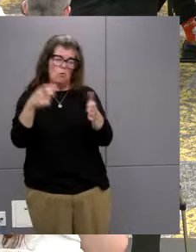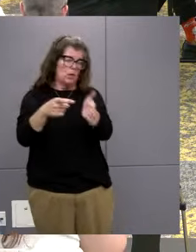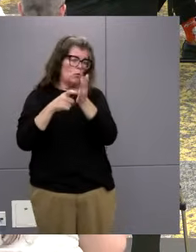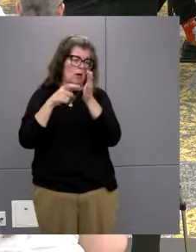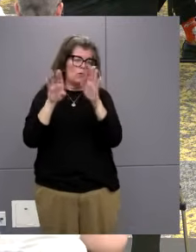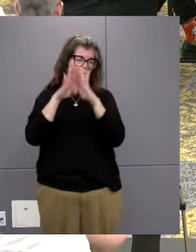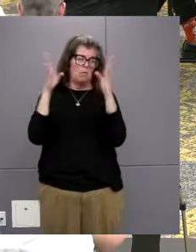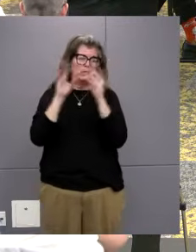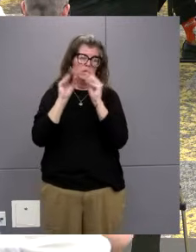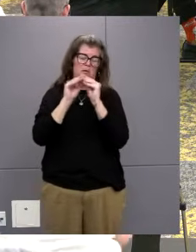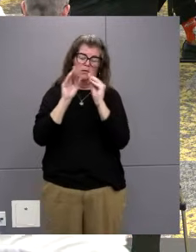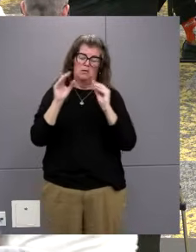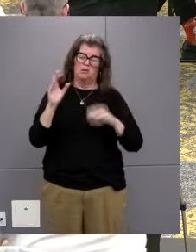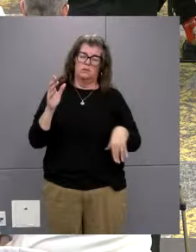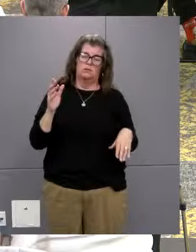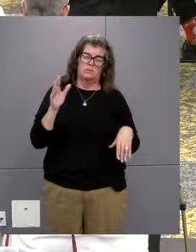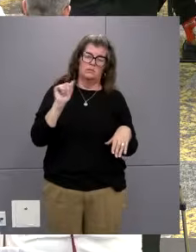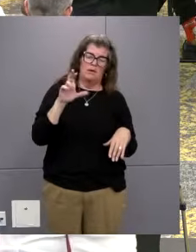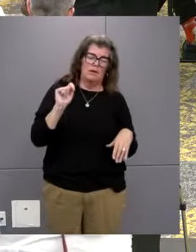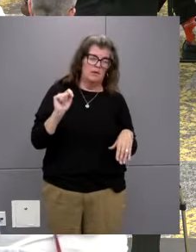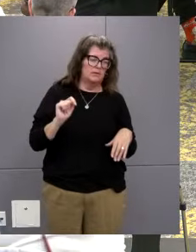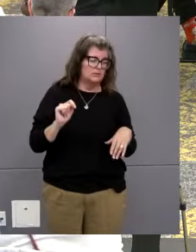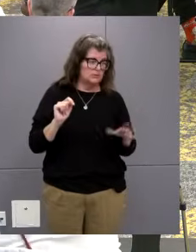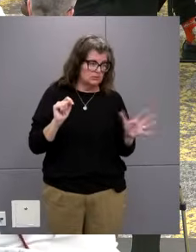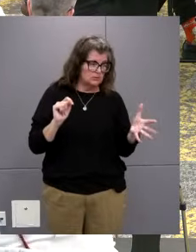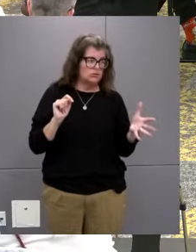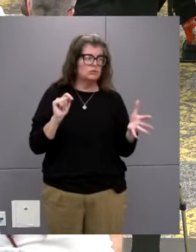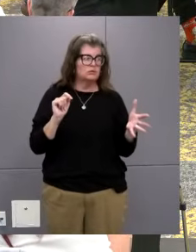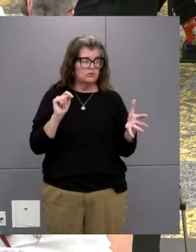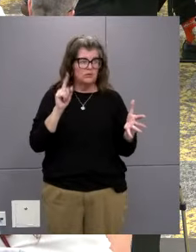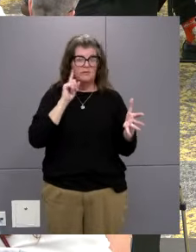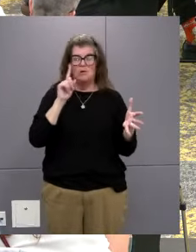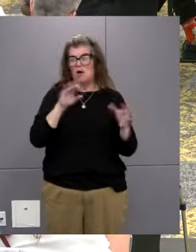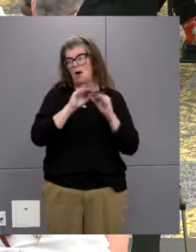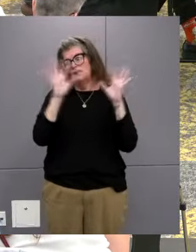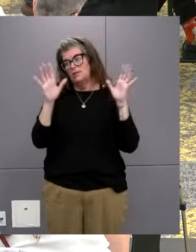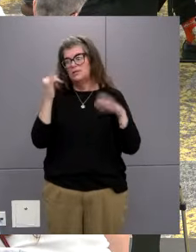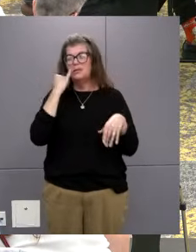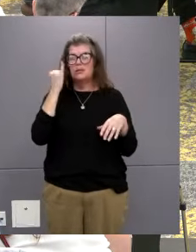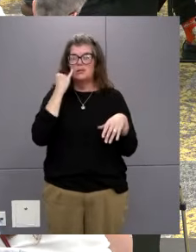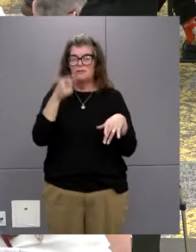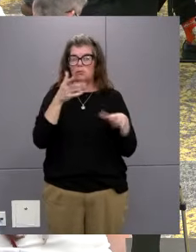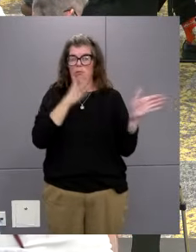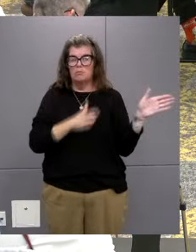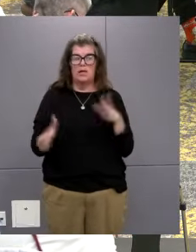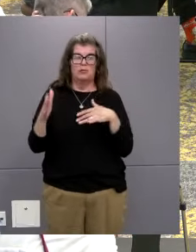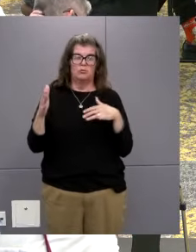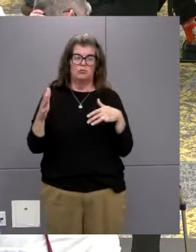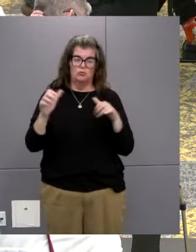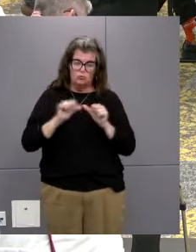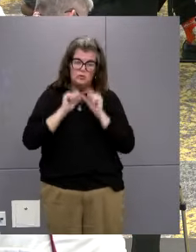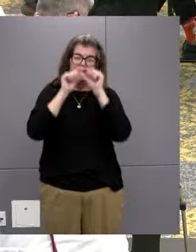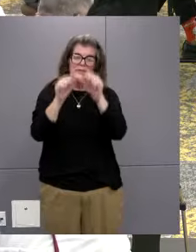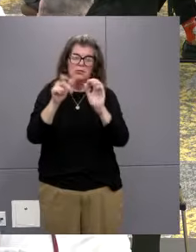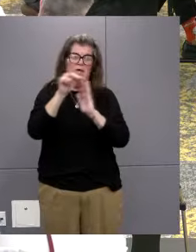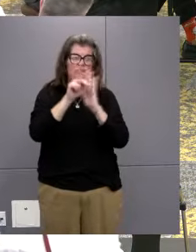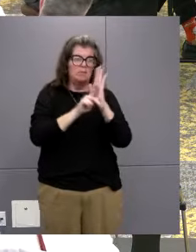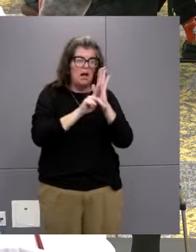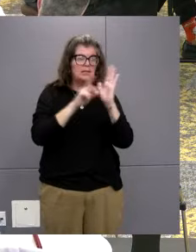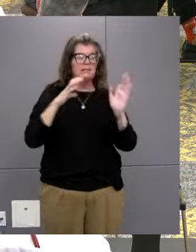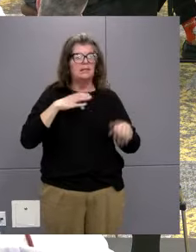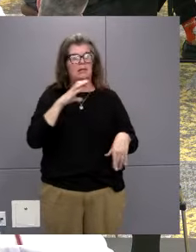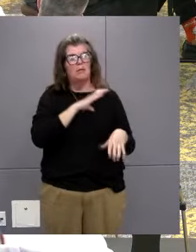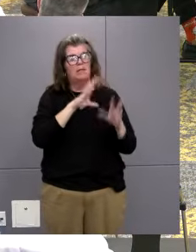Meetings Act. But to your point, yes, obviously, if you're going to continue to have the policy committee